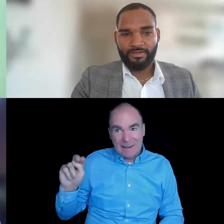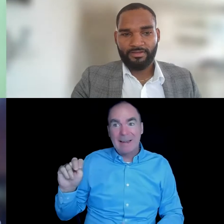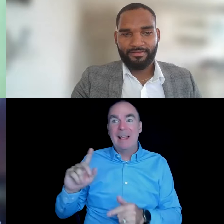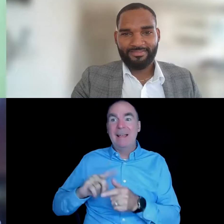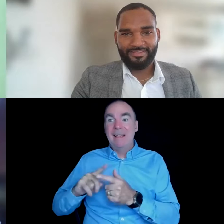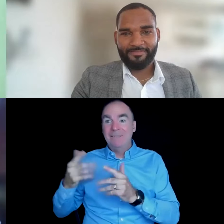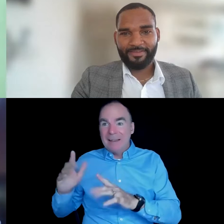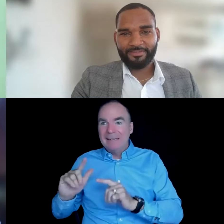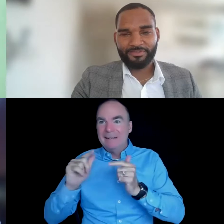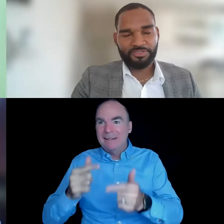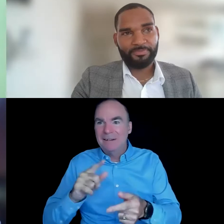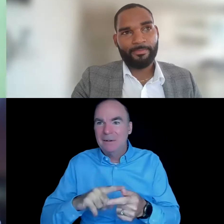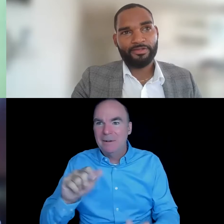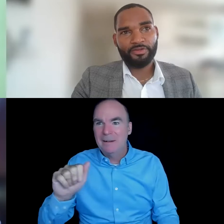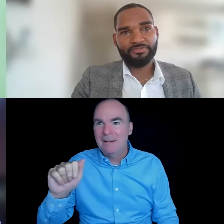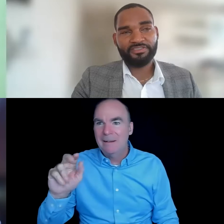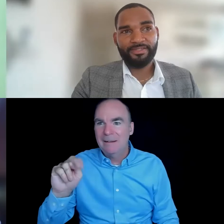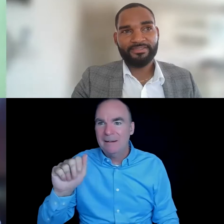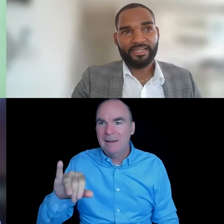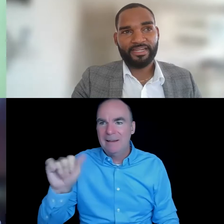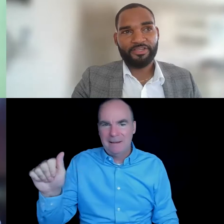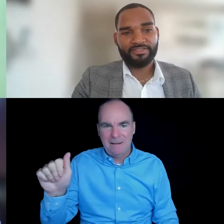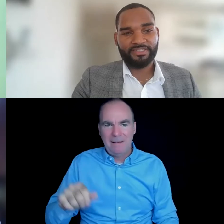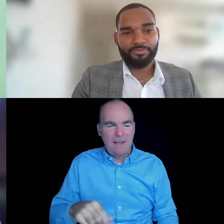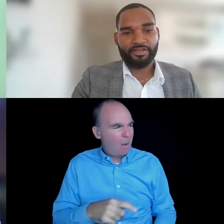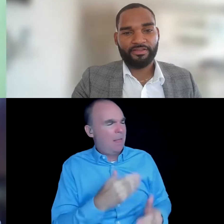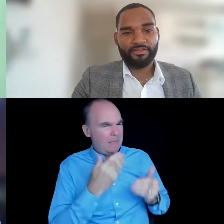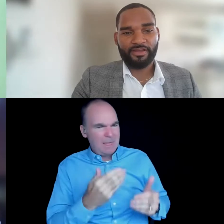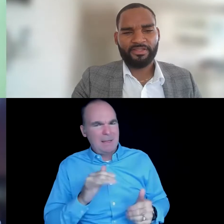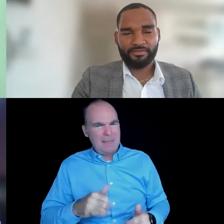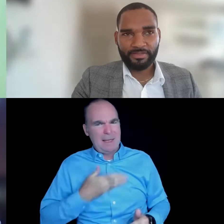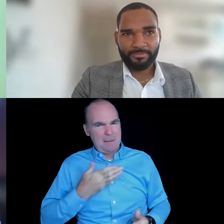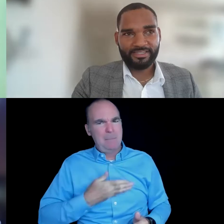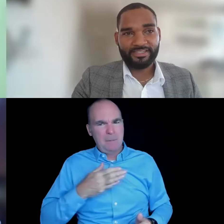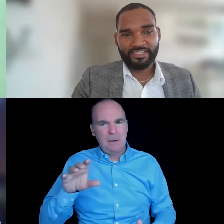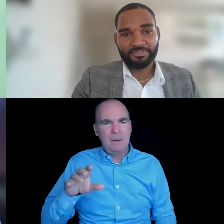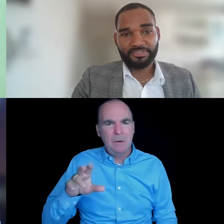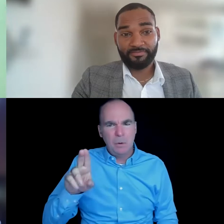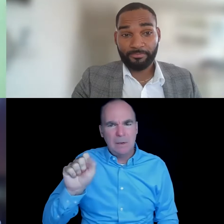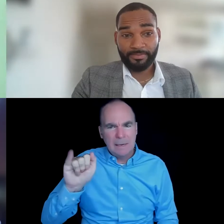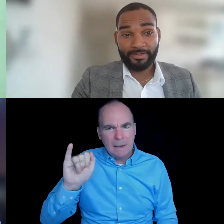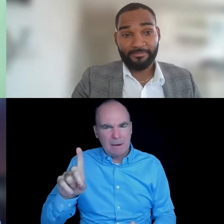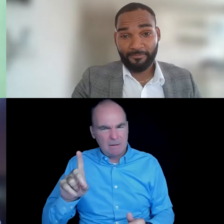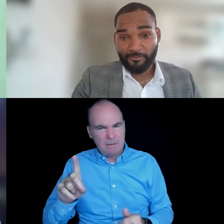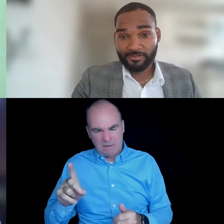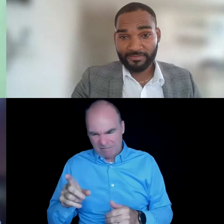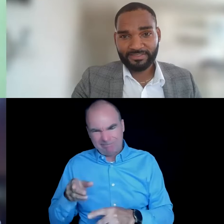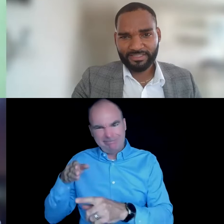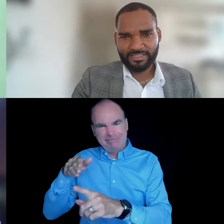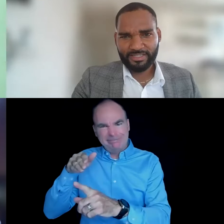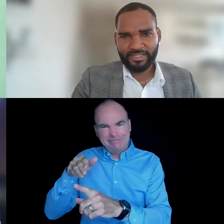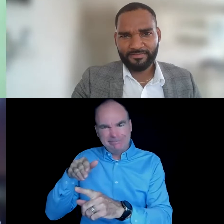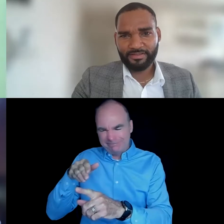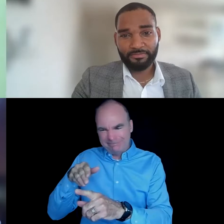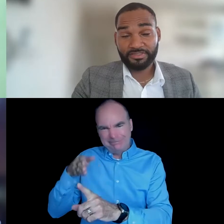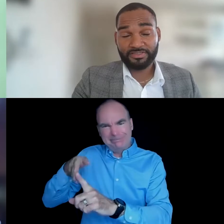so much. Yeah, thank you so much, Bam. And I'm just pleased that USAID is bringing the development of young people and the engagement of young people at the forefront of its